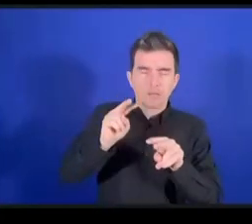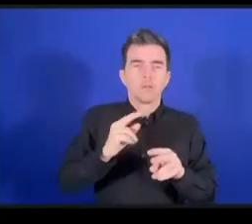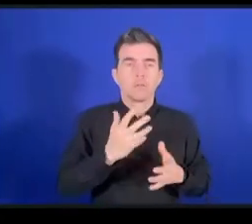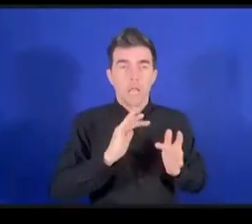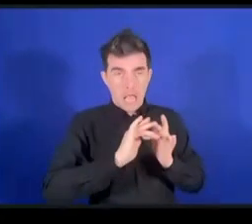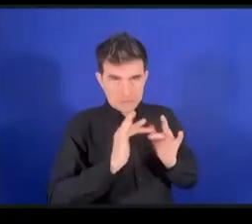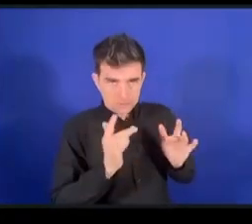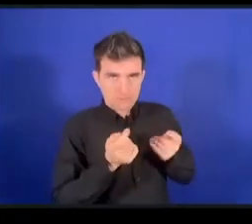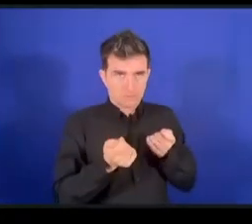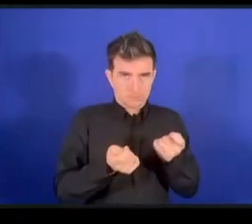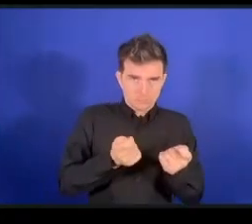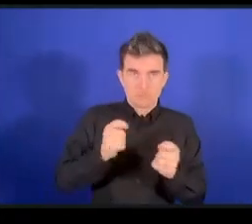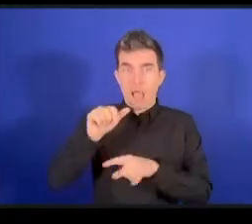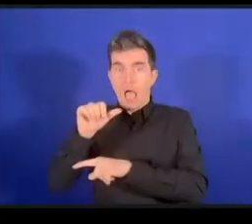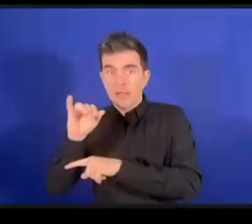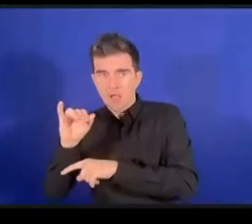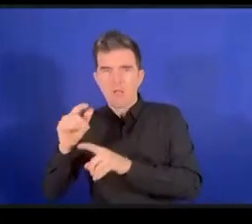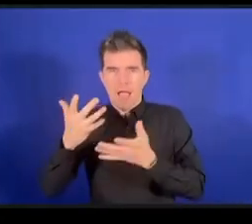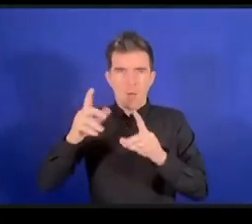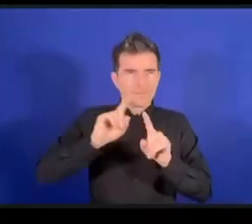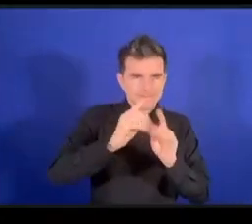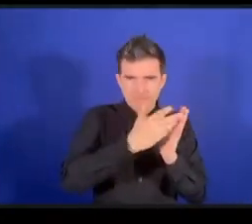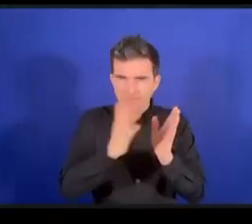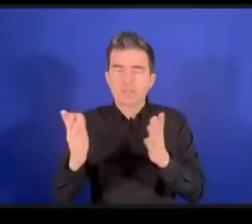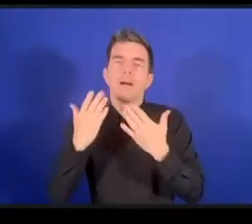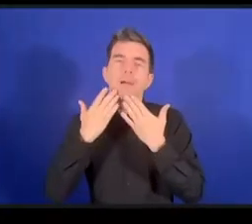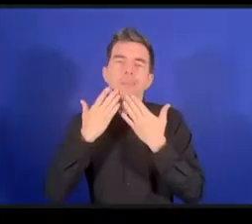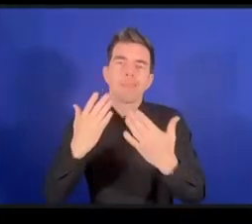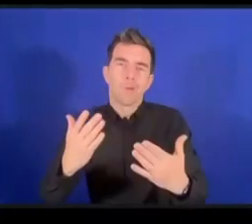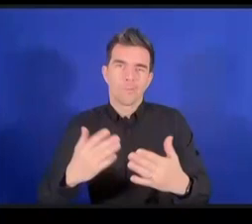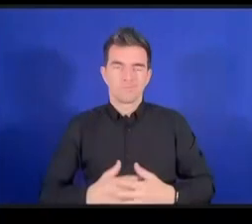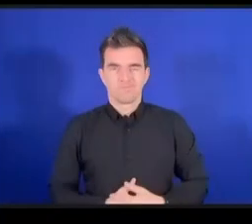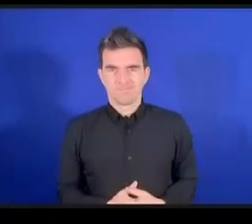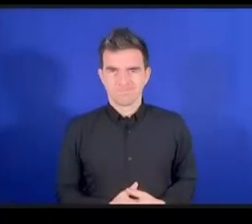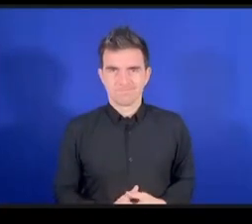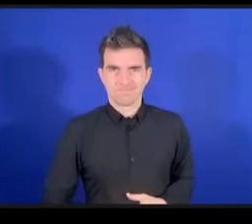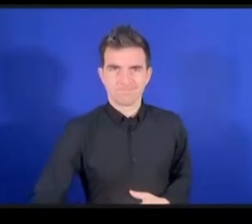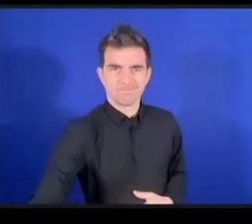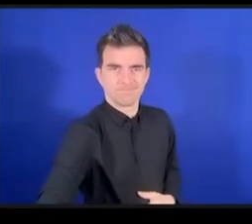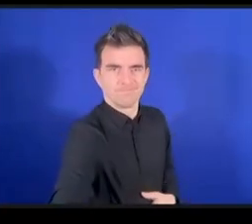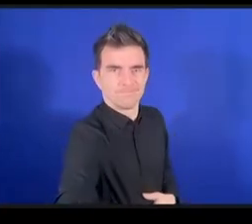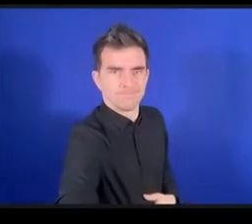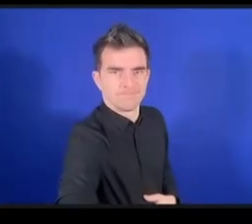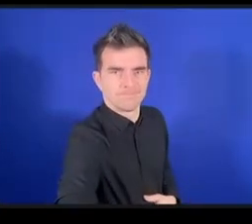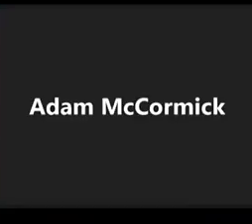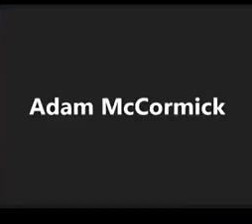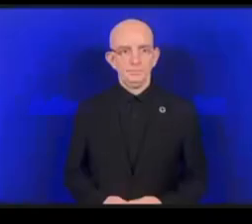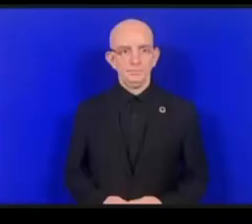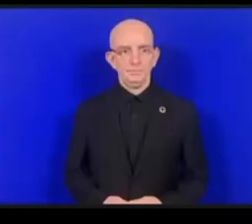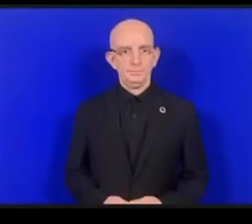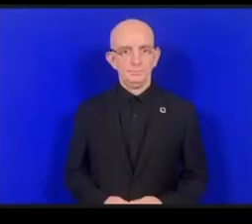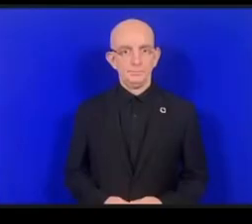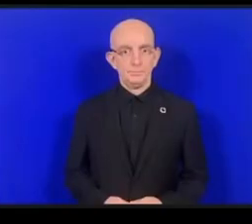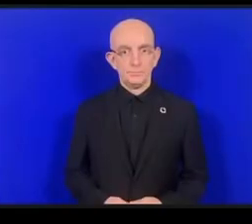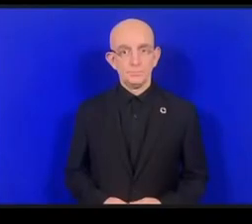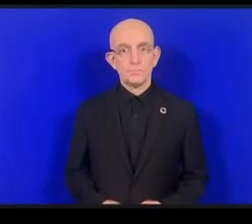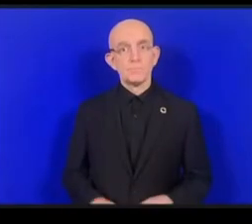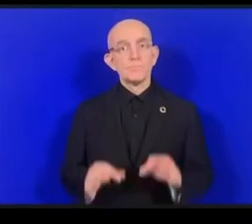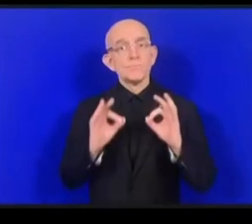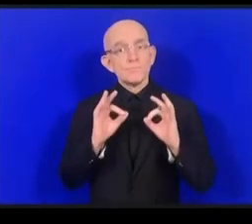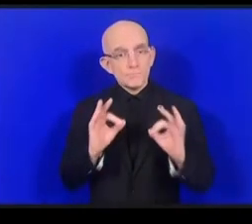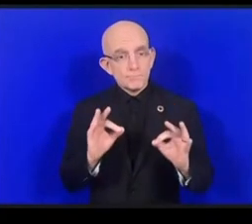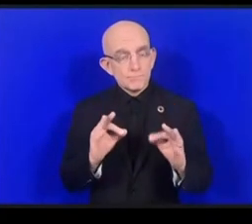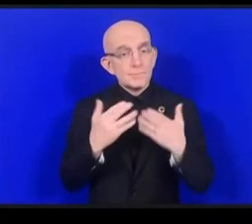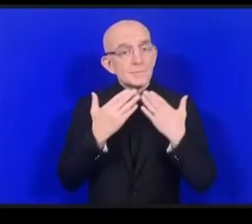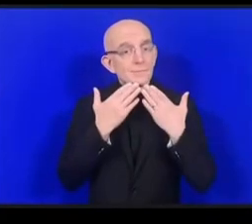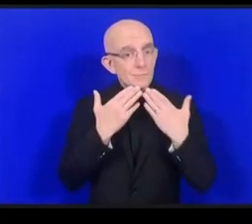Thank you so much, Alejandro, for introducing us to the work of the Dynamic Coalition on Core